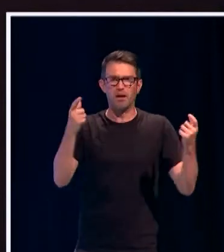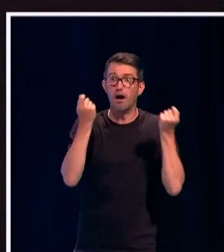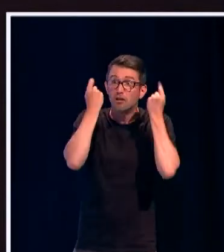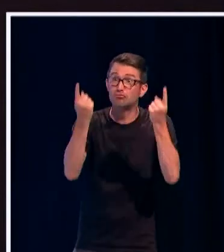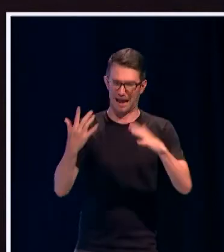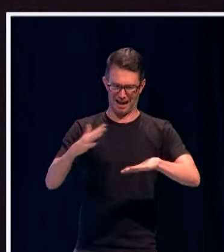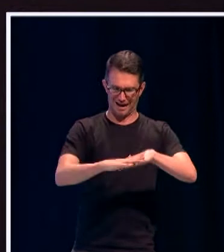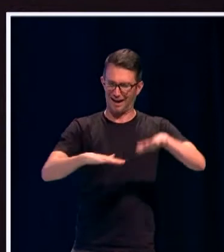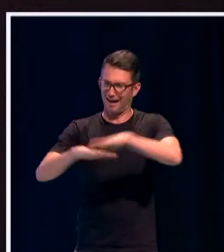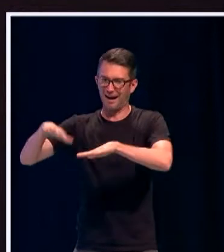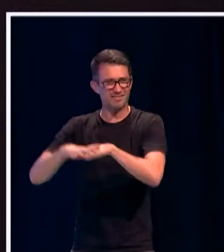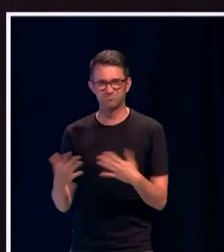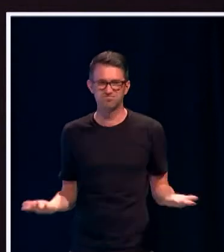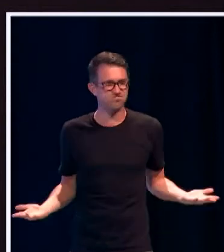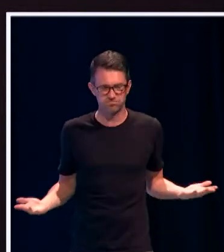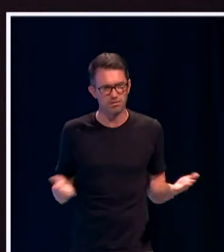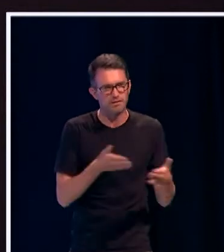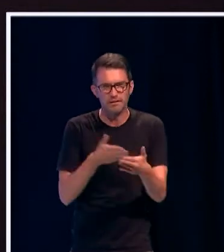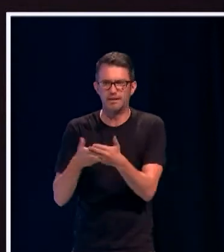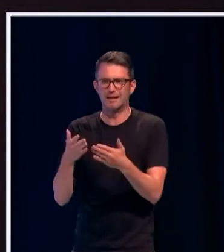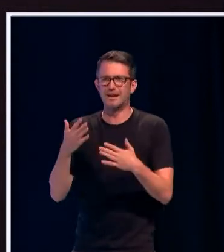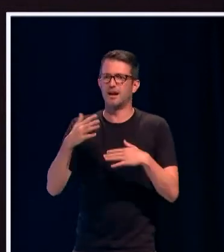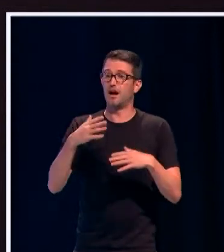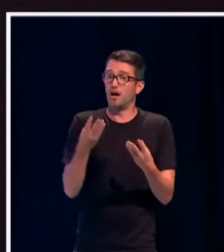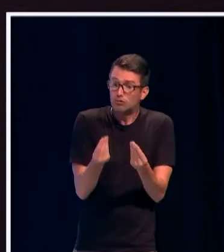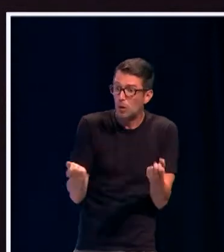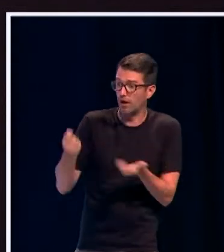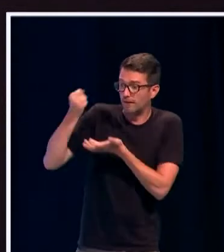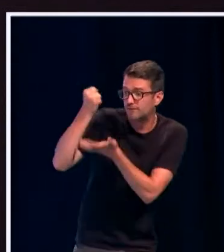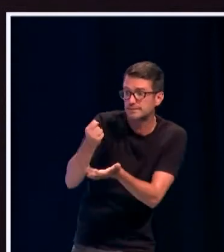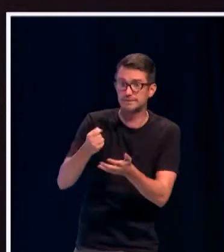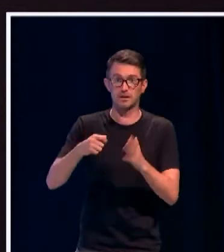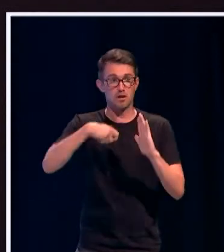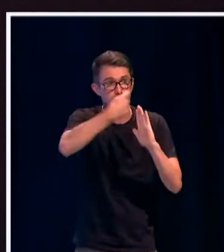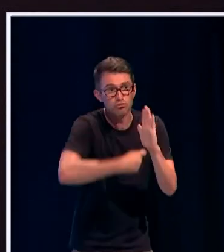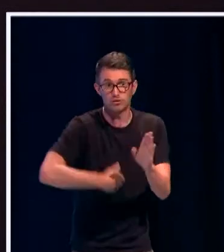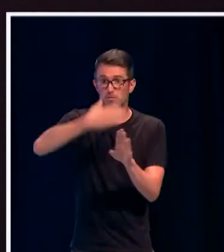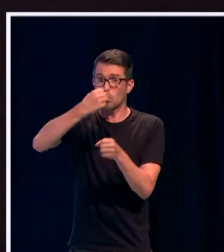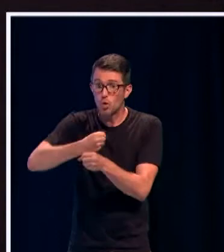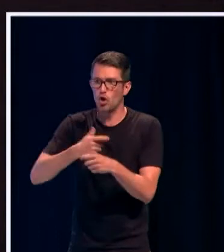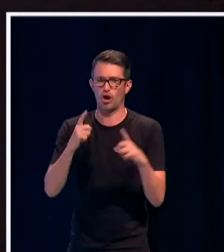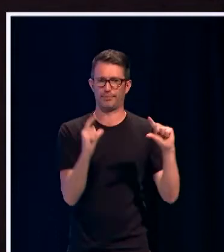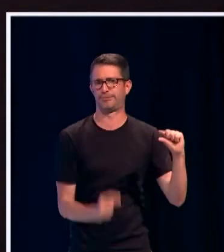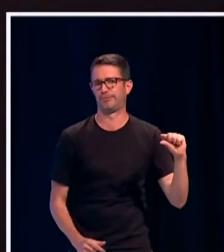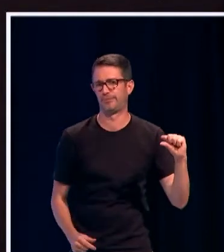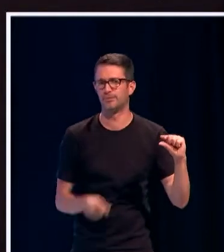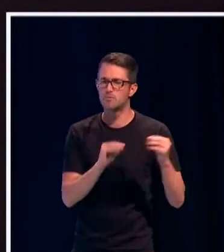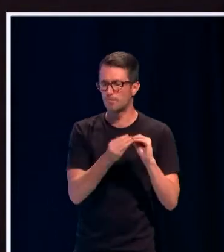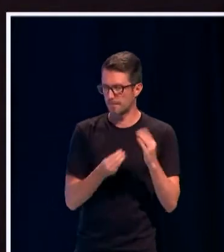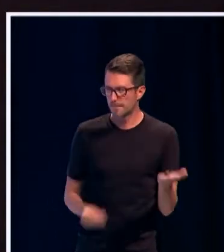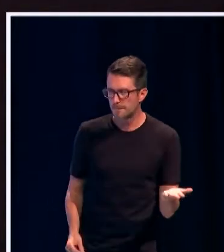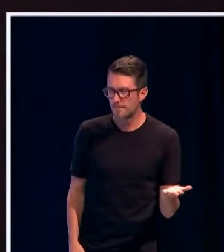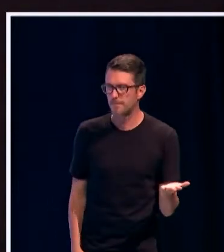minimal resources for funding on intersectional issues, and there is lack of looking at the